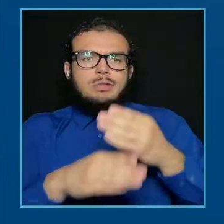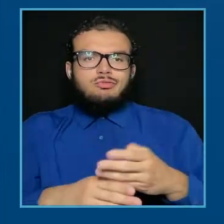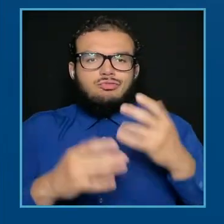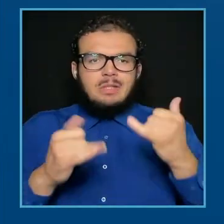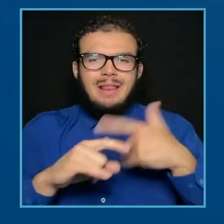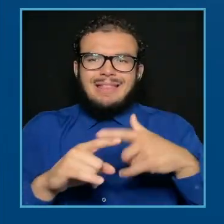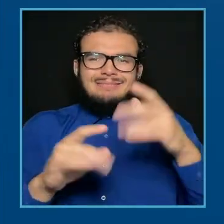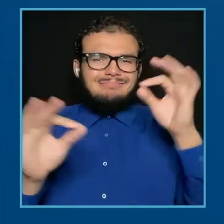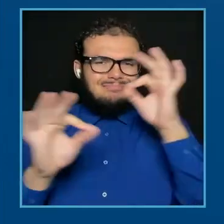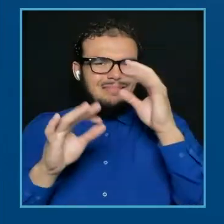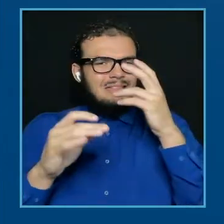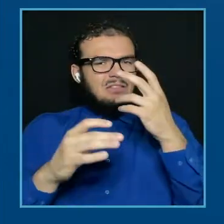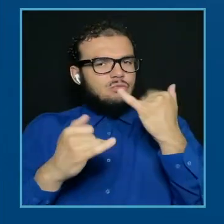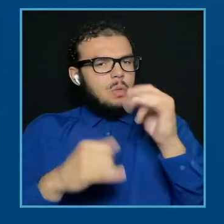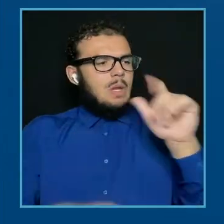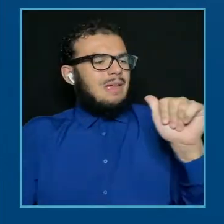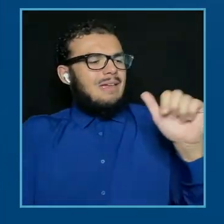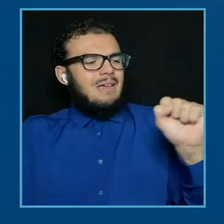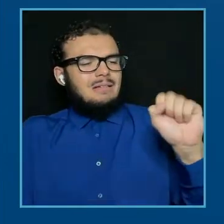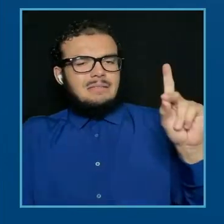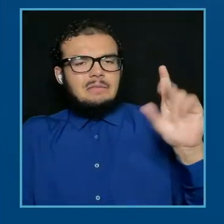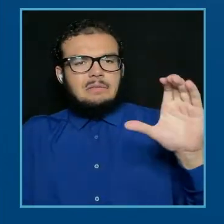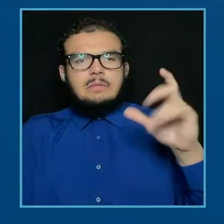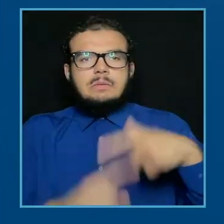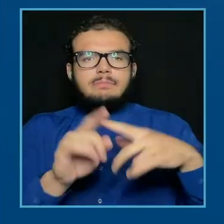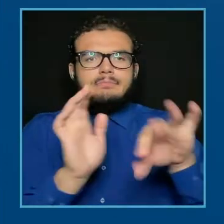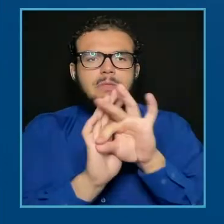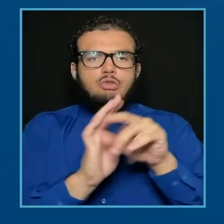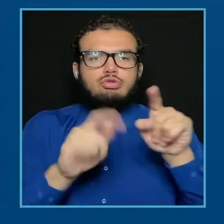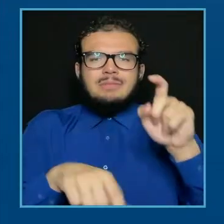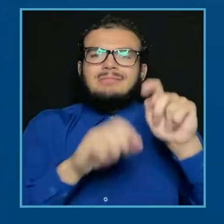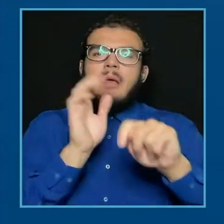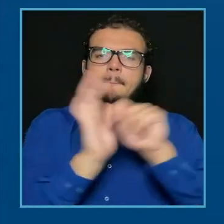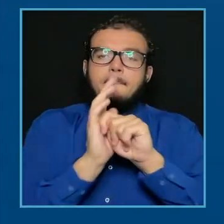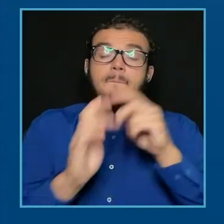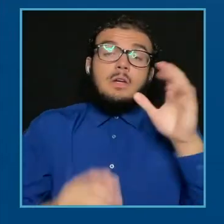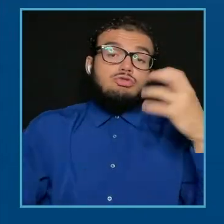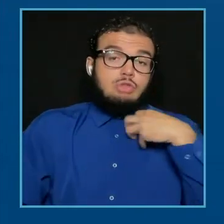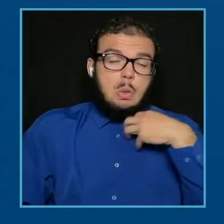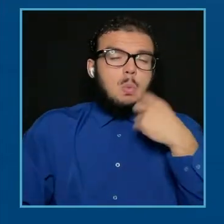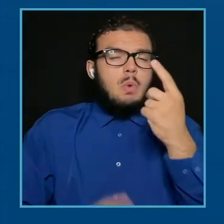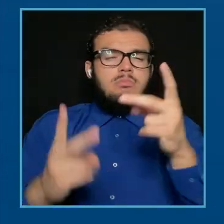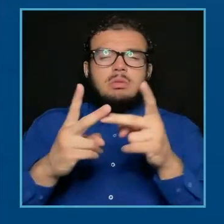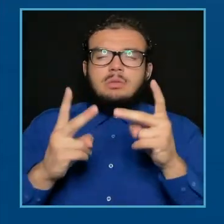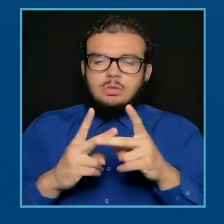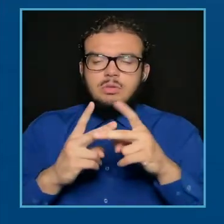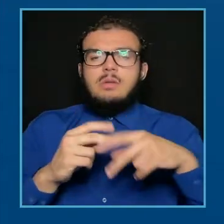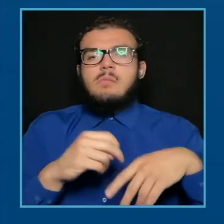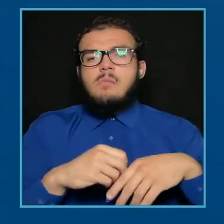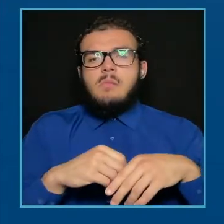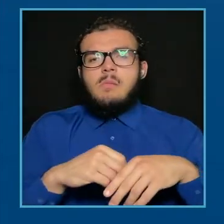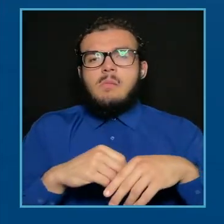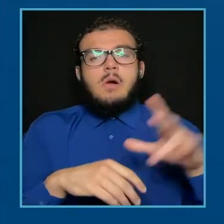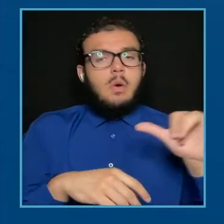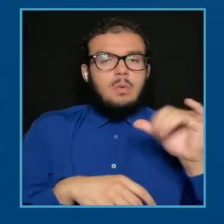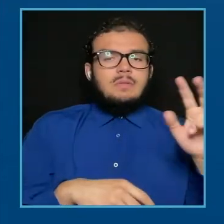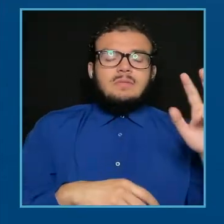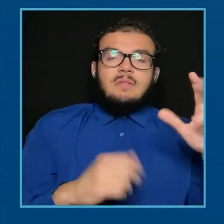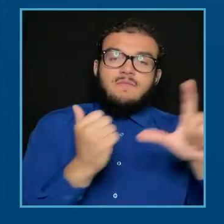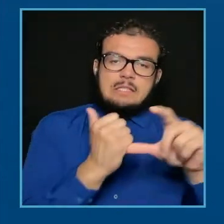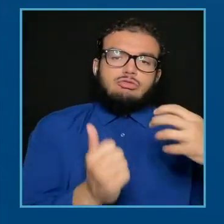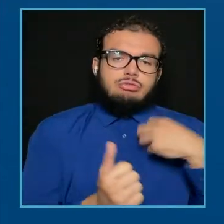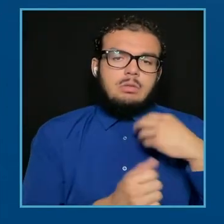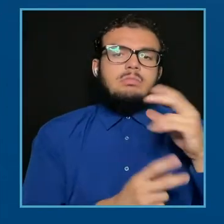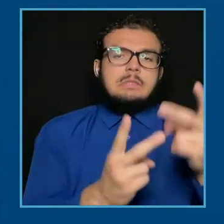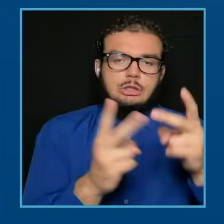know who the ASDC would elect as chair. One of those positions, or in that chair position, is also vice chair, one of the vice chair positions